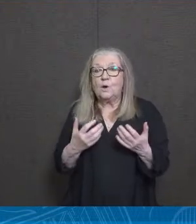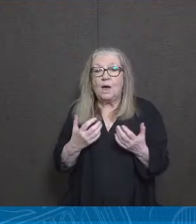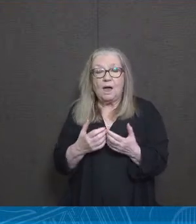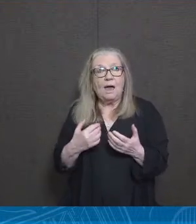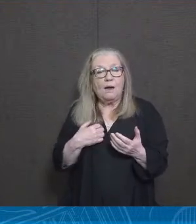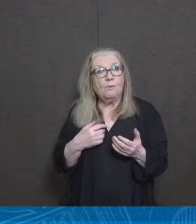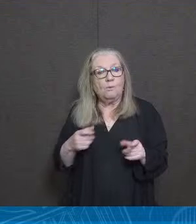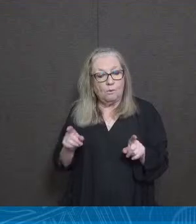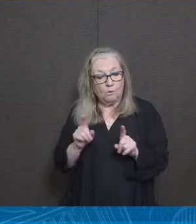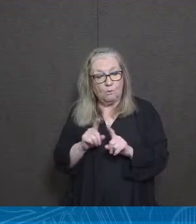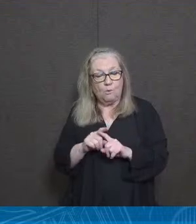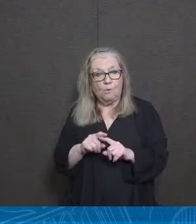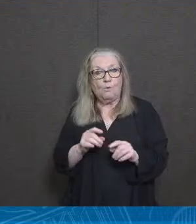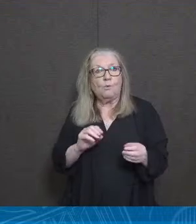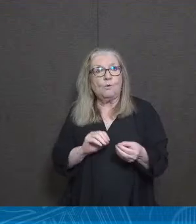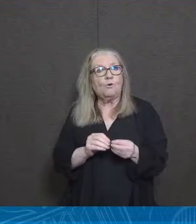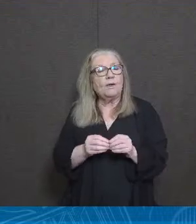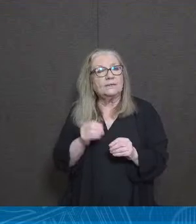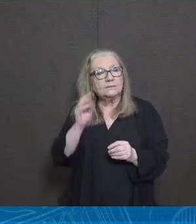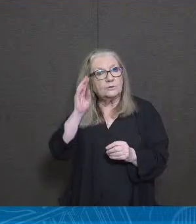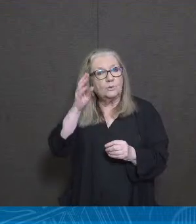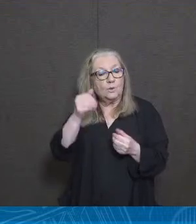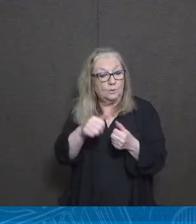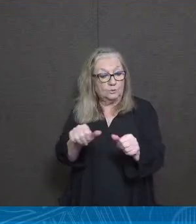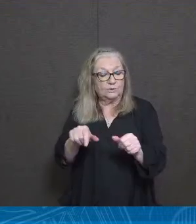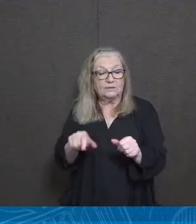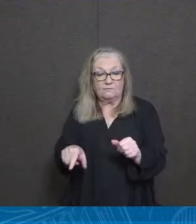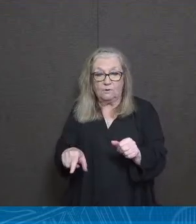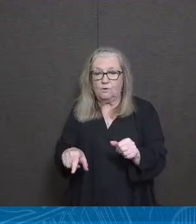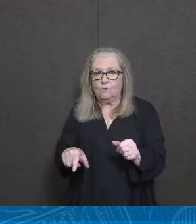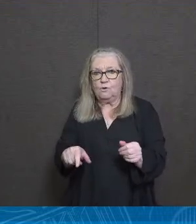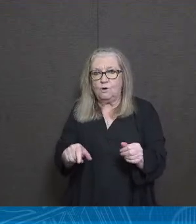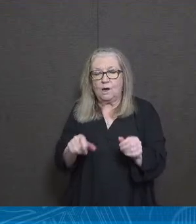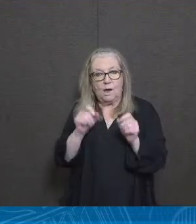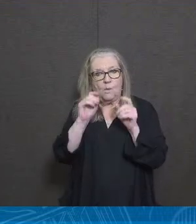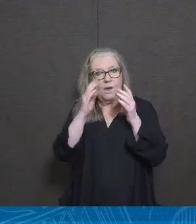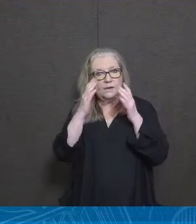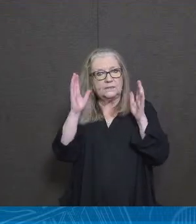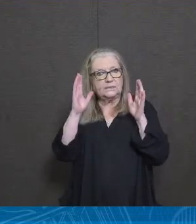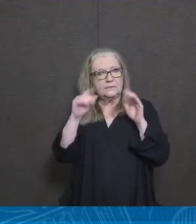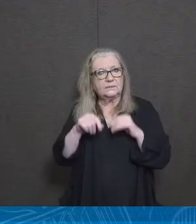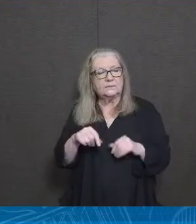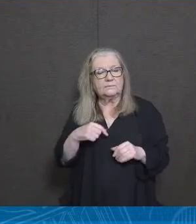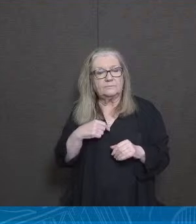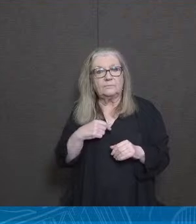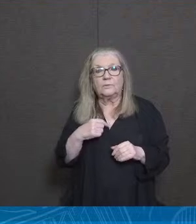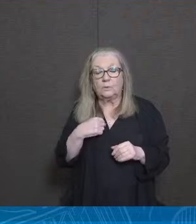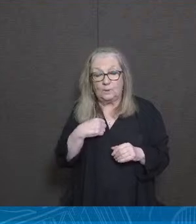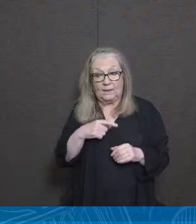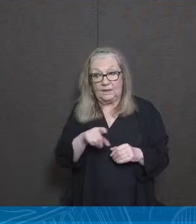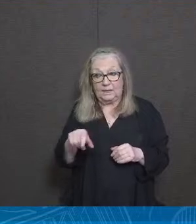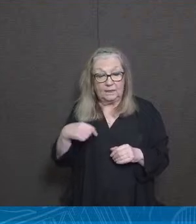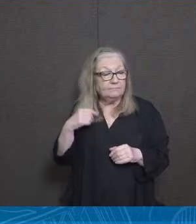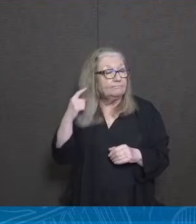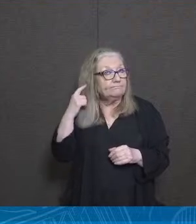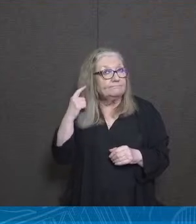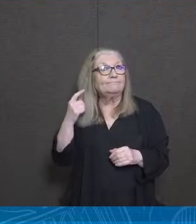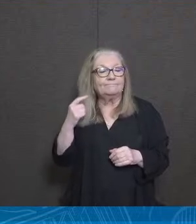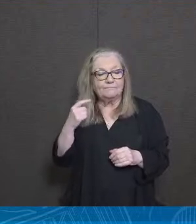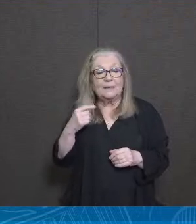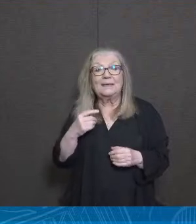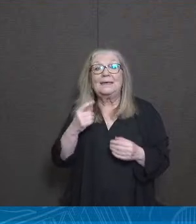solutions for disaster preparedness. We've also been reminded of the importance of addressing